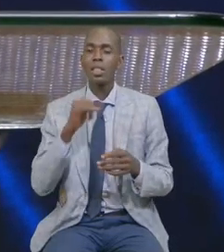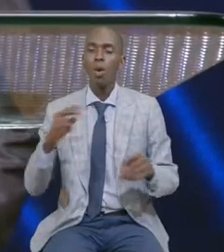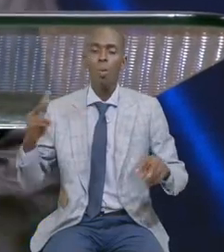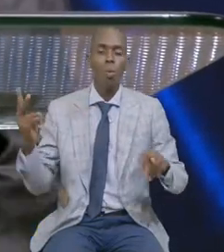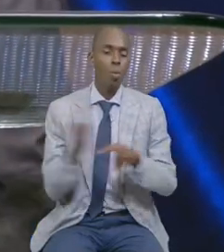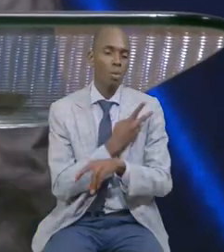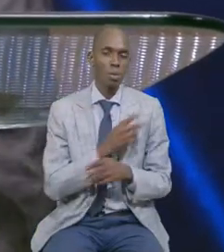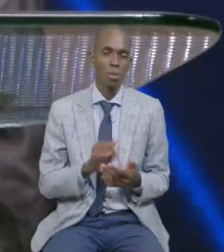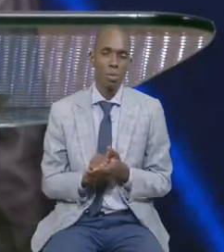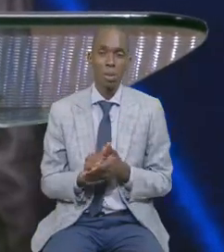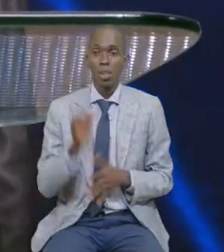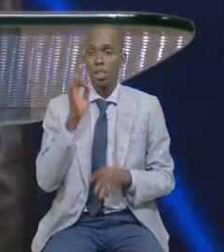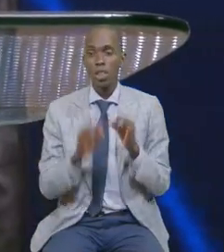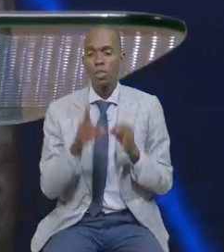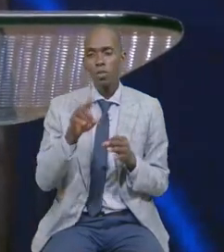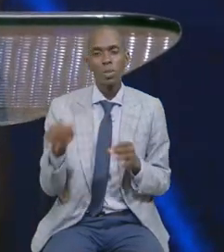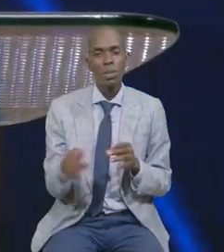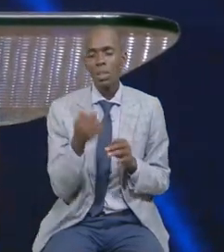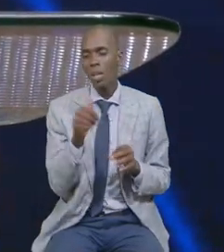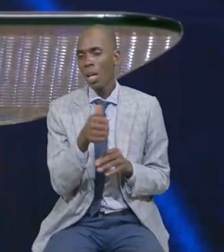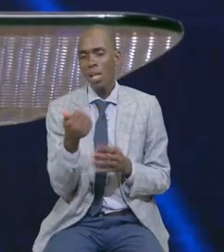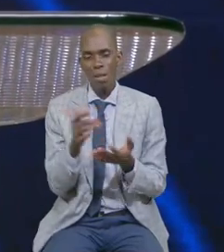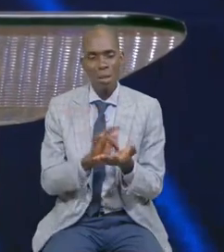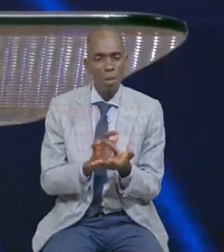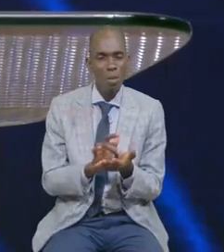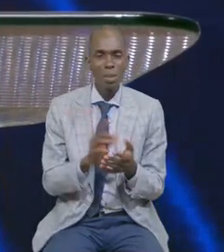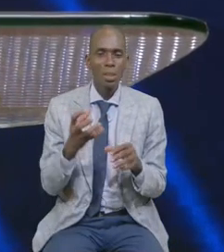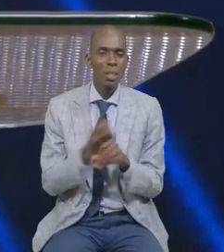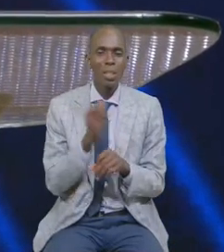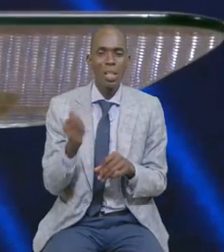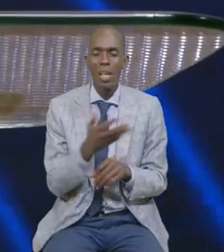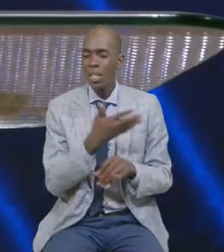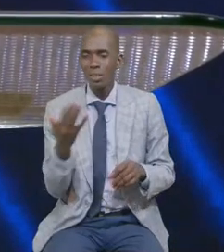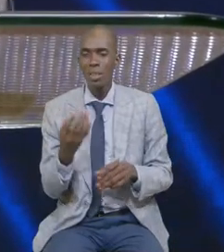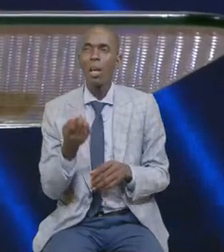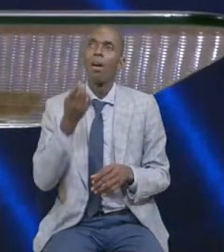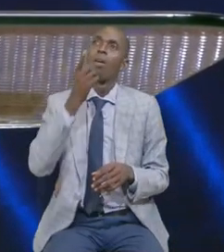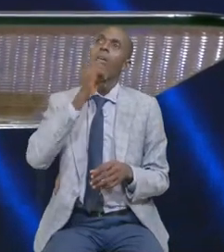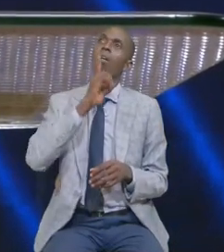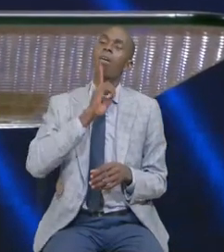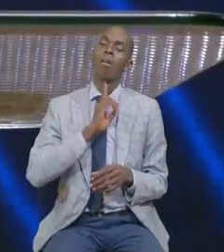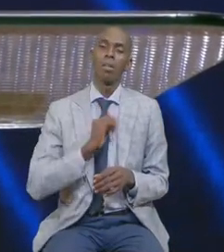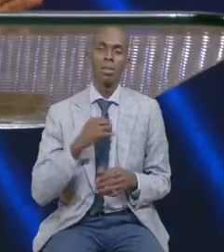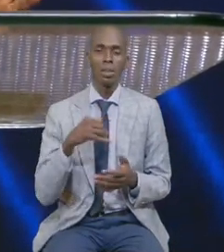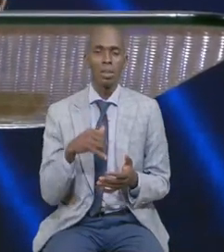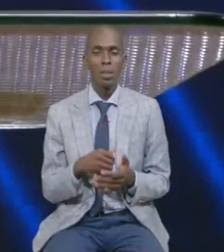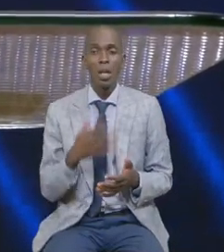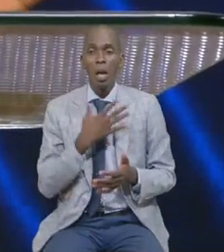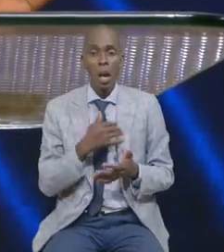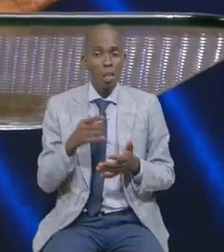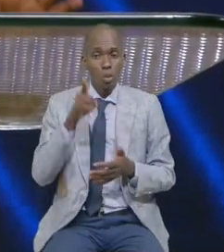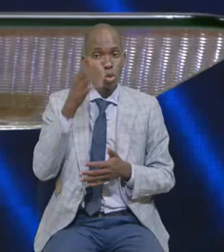you take any pill, you take anything, you swallow, and you know, once you take